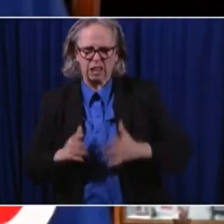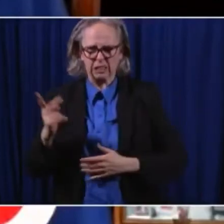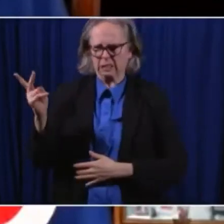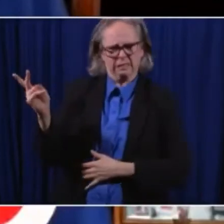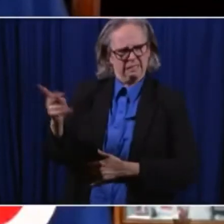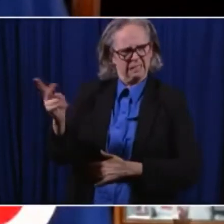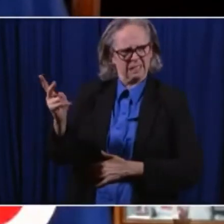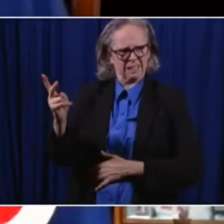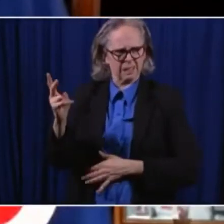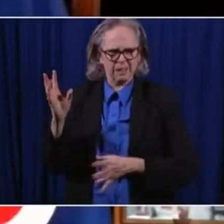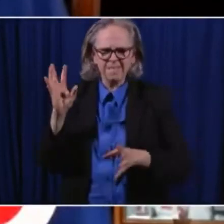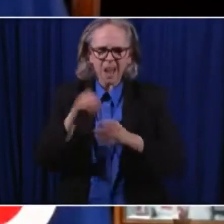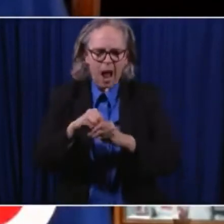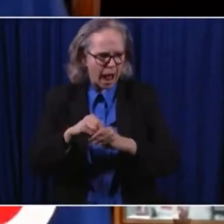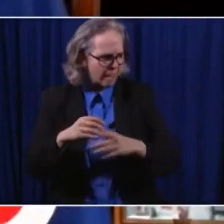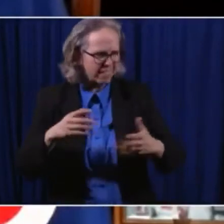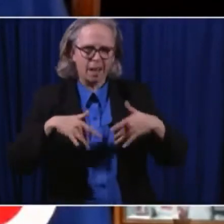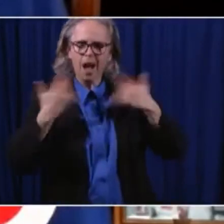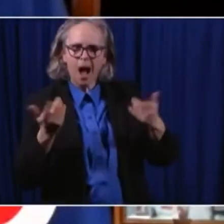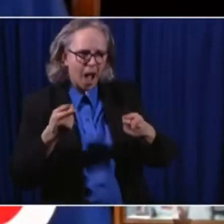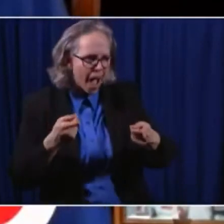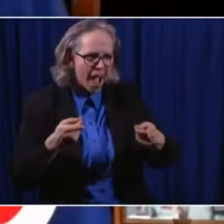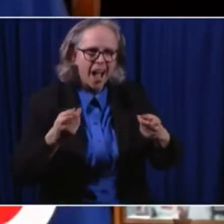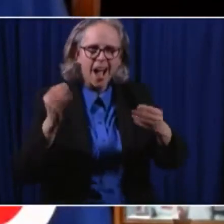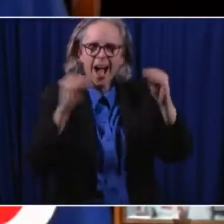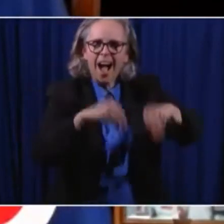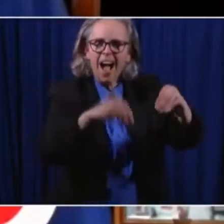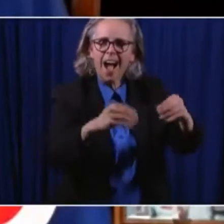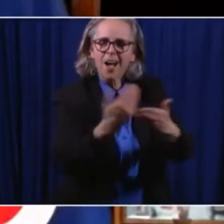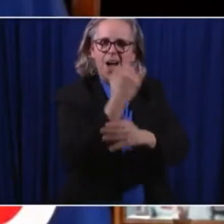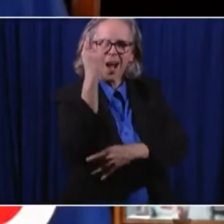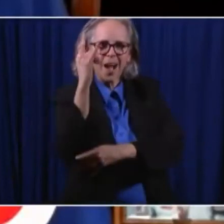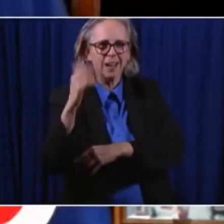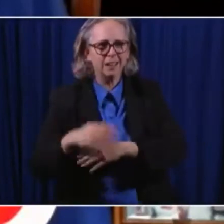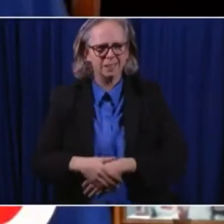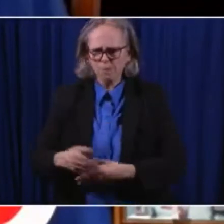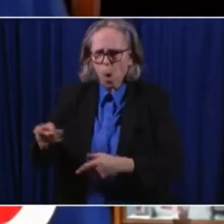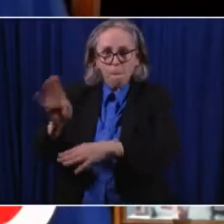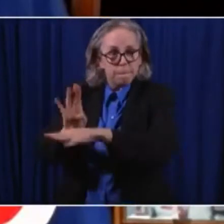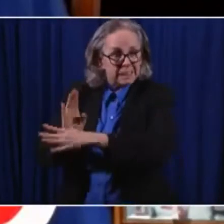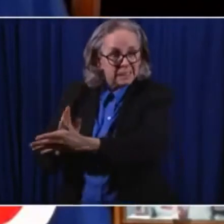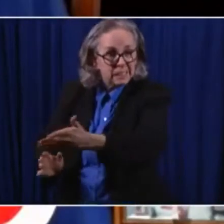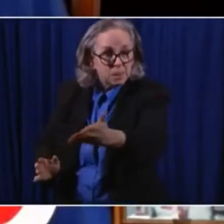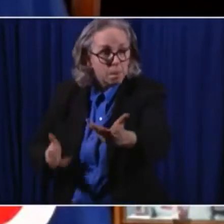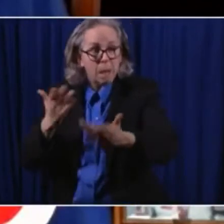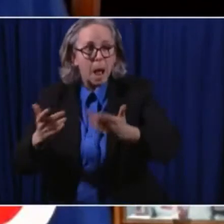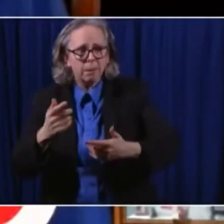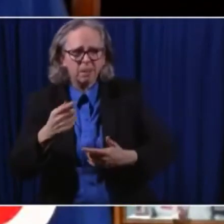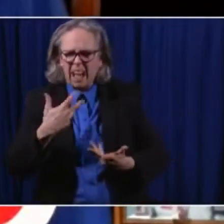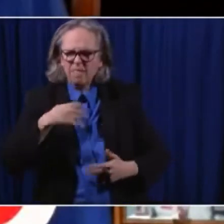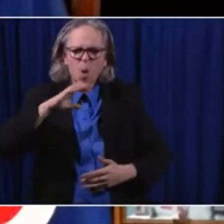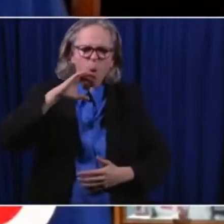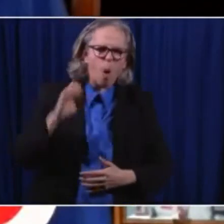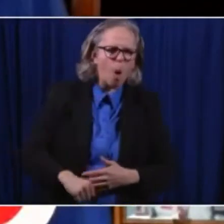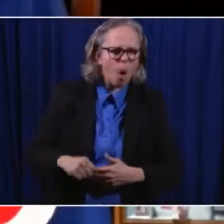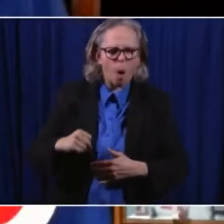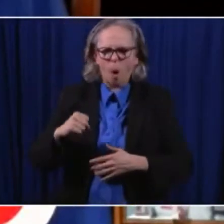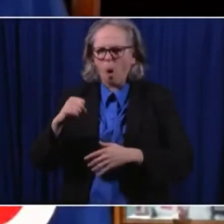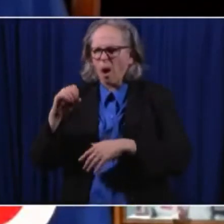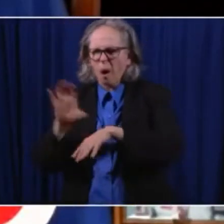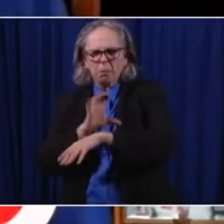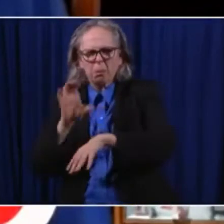just one resource where you can, if you're a business, you can donate your dated or excess PCs,